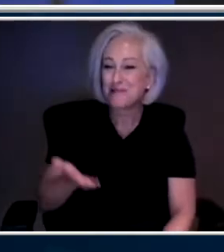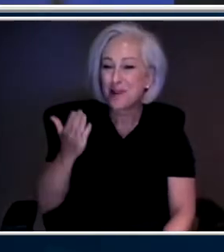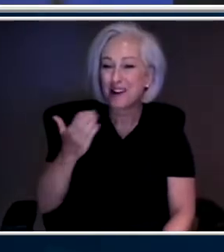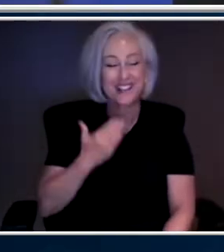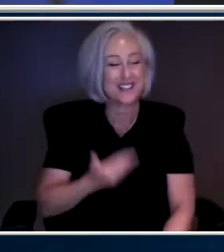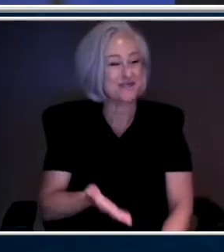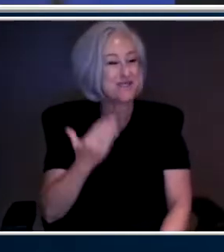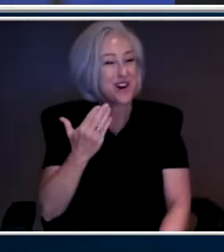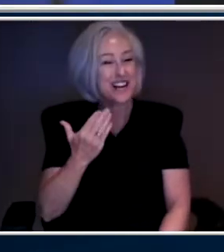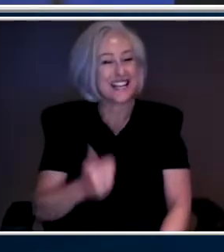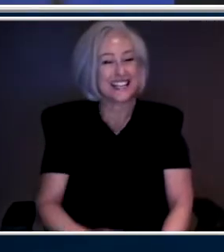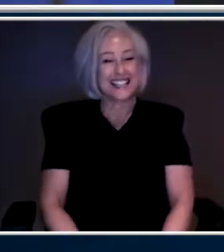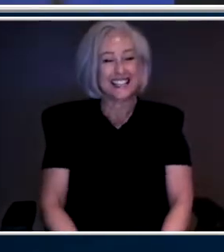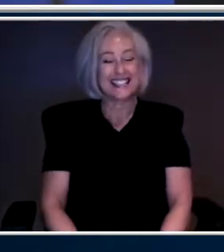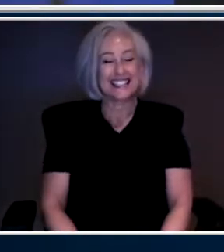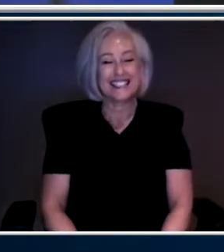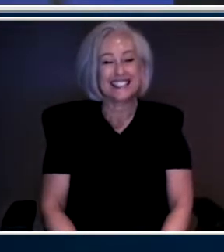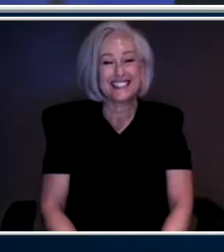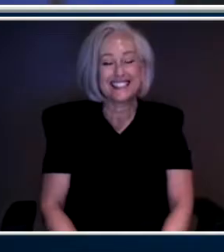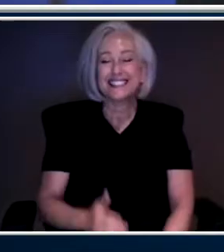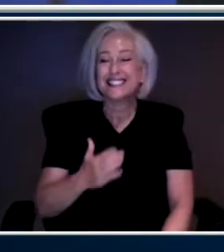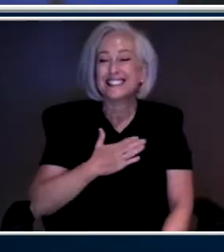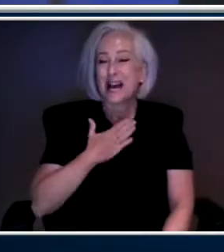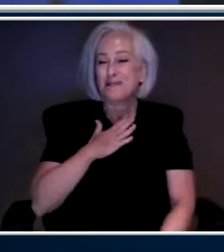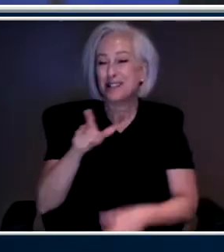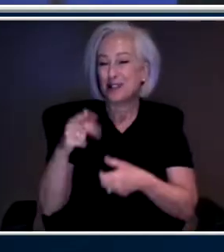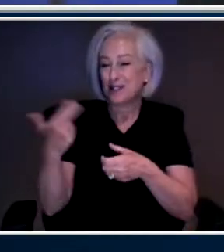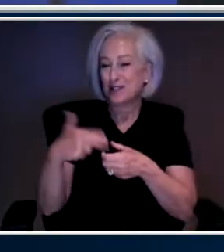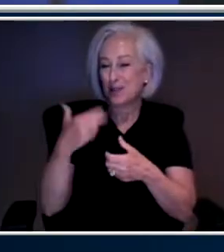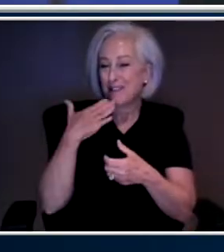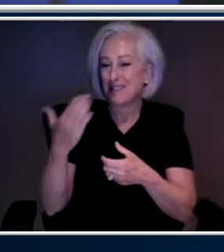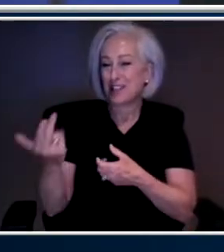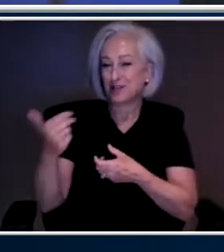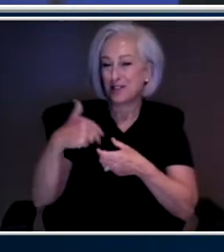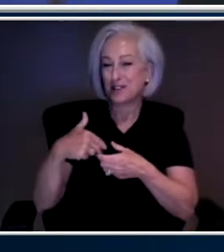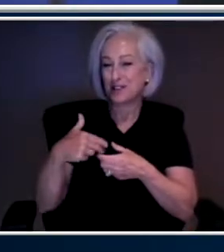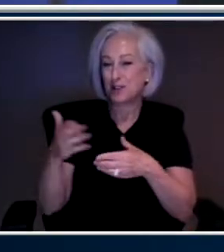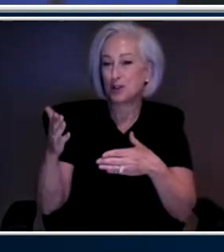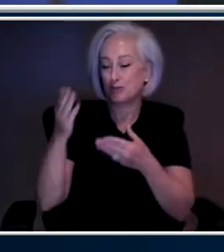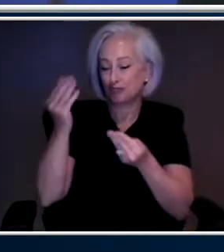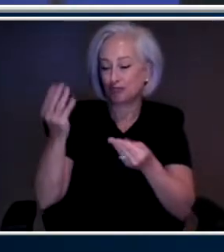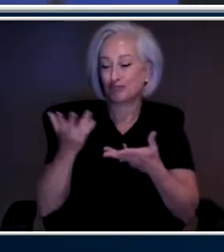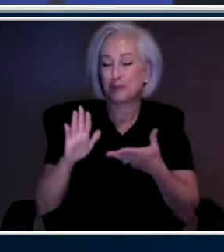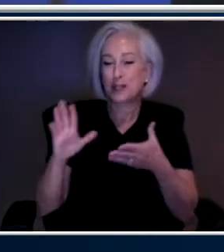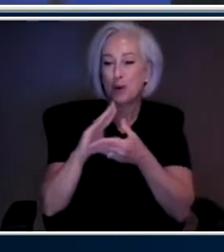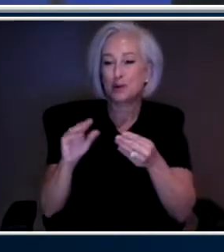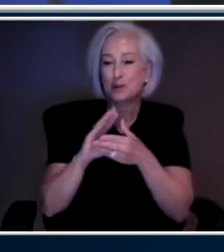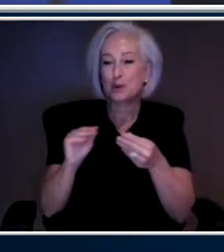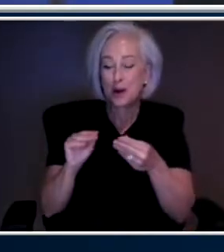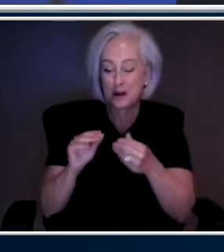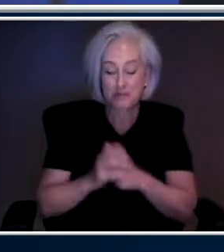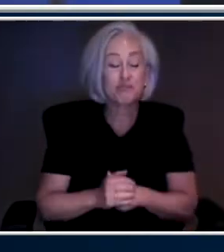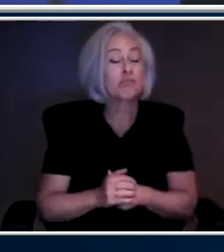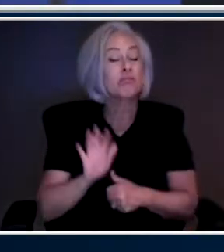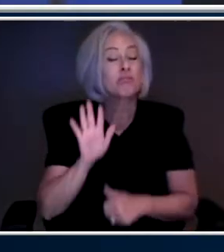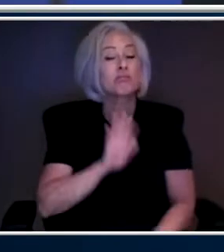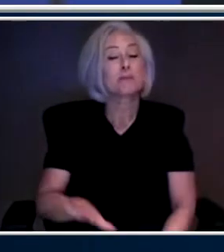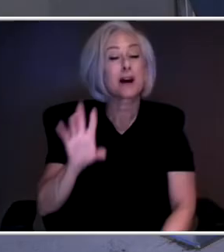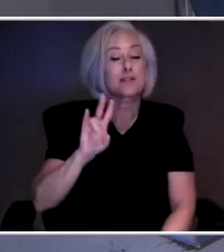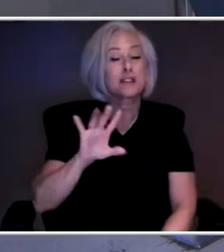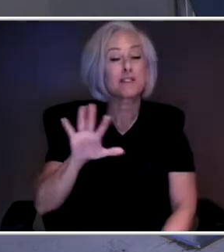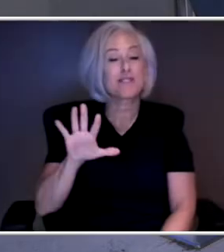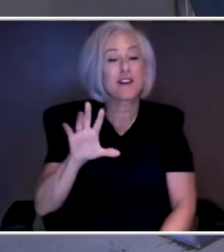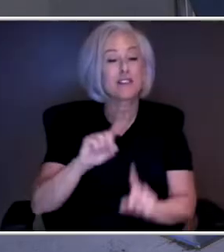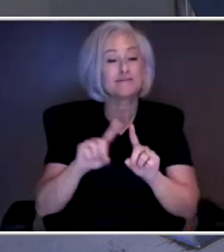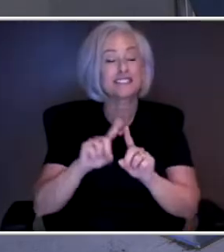Jessica. Good to have you. Thanks for being here to share your story. There are only about 75 doctors in the country that do